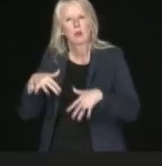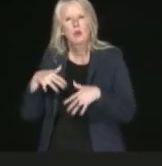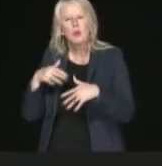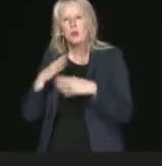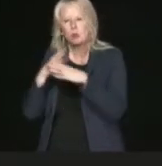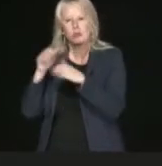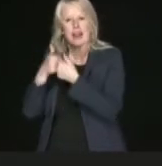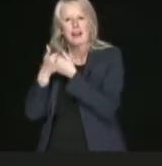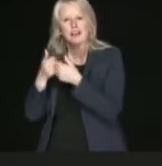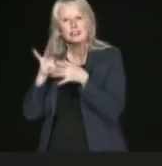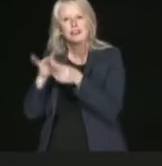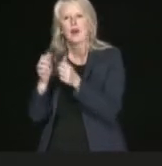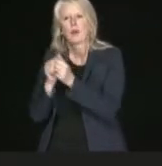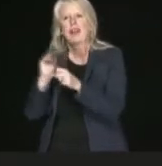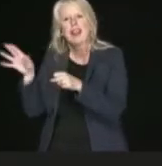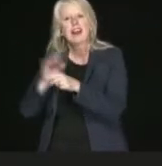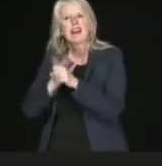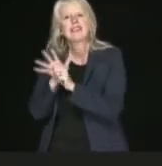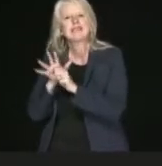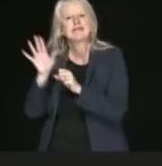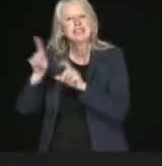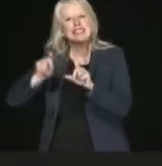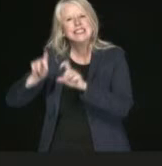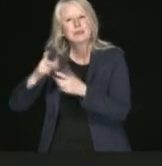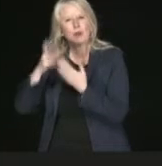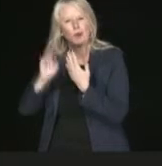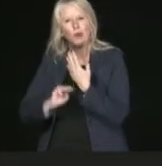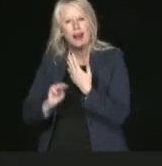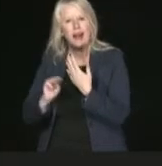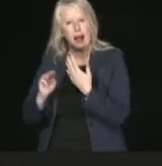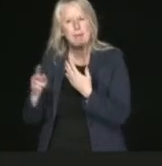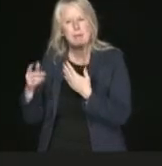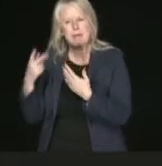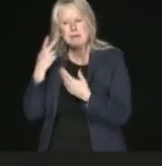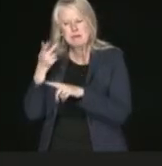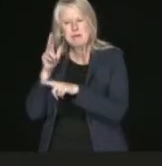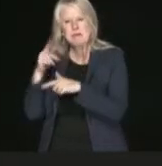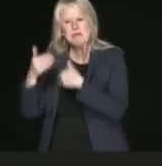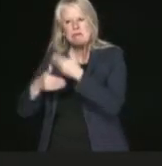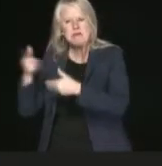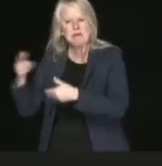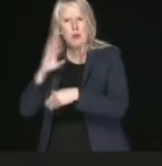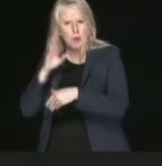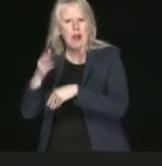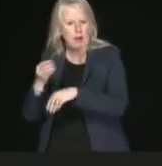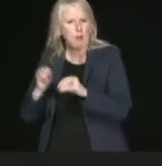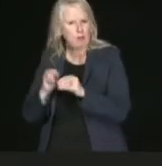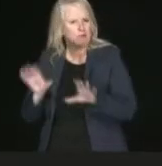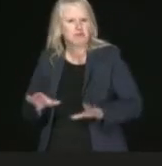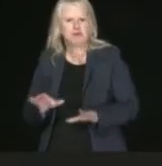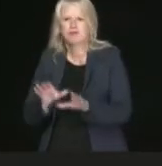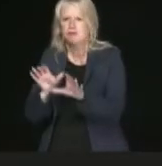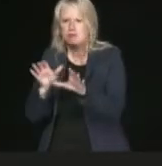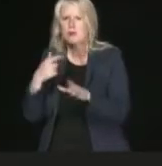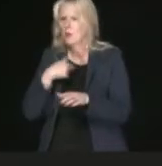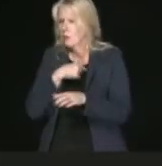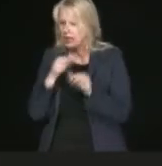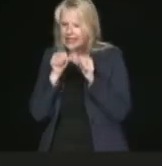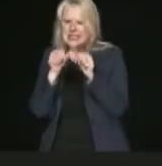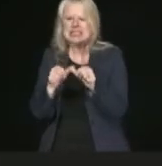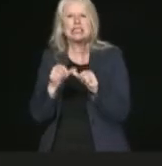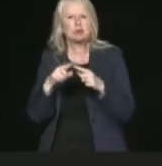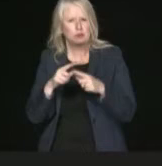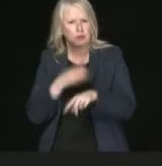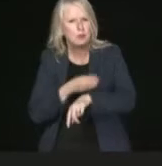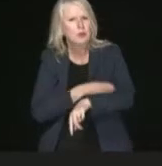addressing dépistage. some problems with On its sait qu'il y a testing plus program. à faire et So on va we know that continuer there's à en more faire to parce be que ça done, va and we will continue to do more ça va être un élément because that essentiel